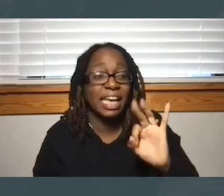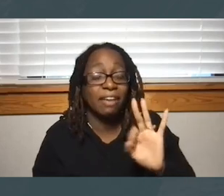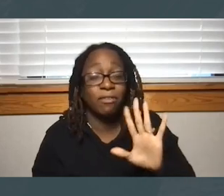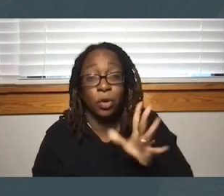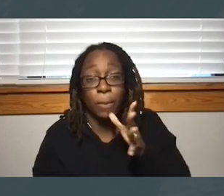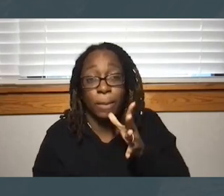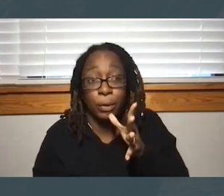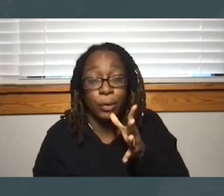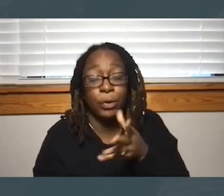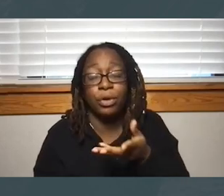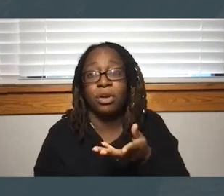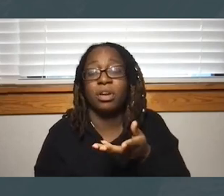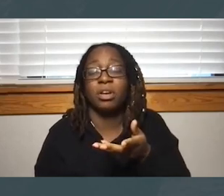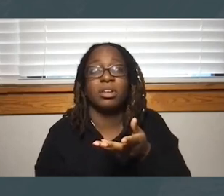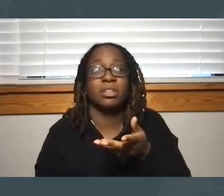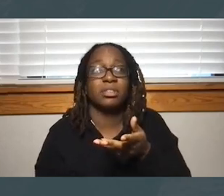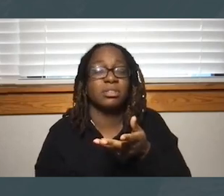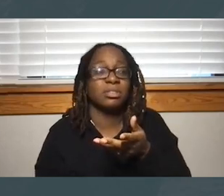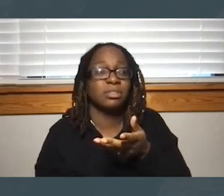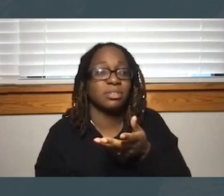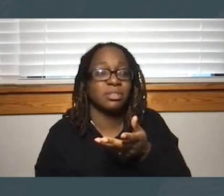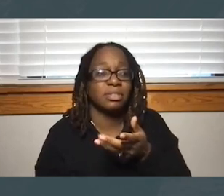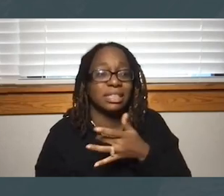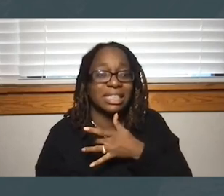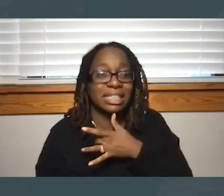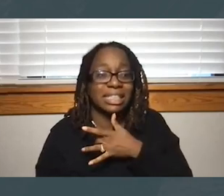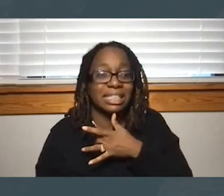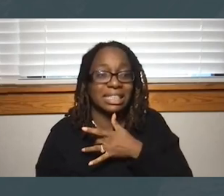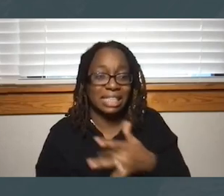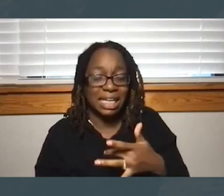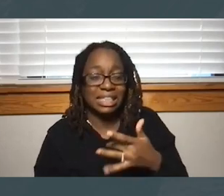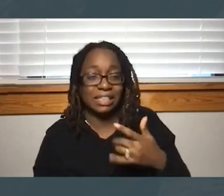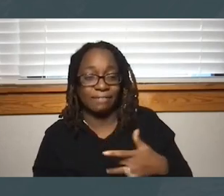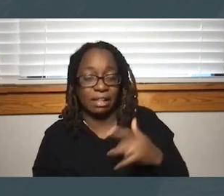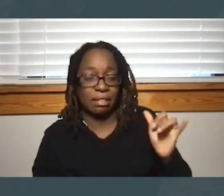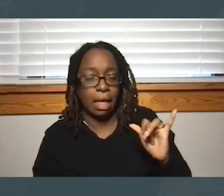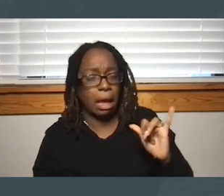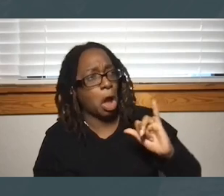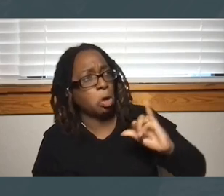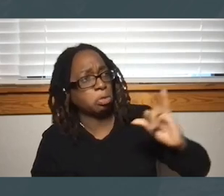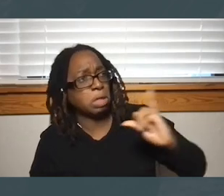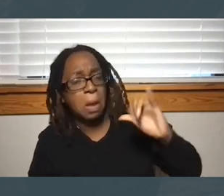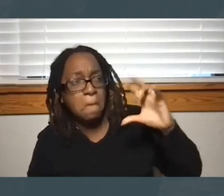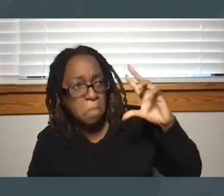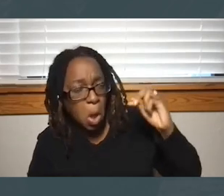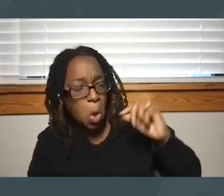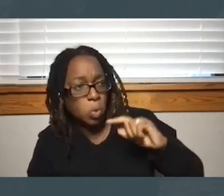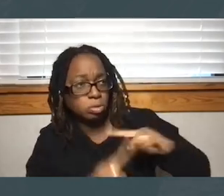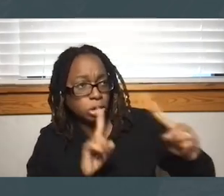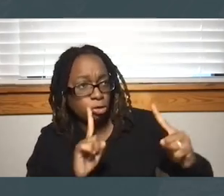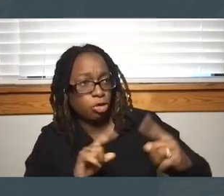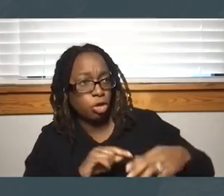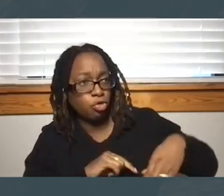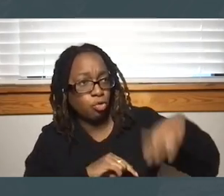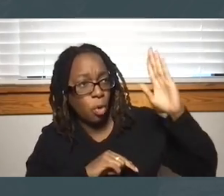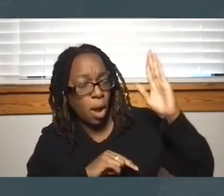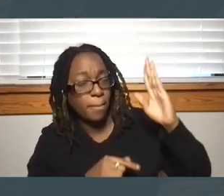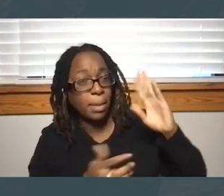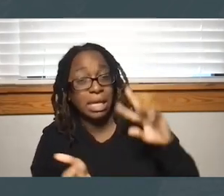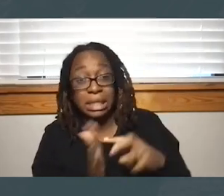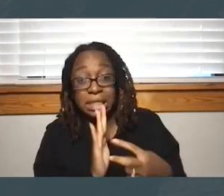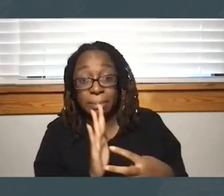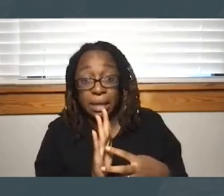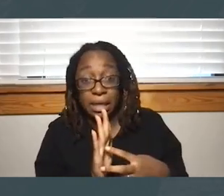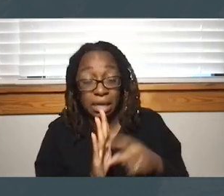child, you are of another, nationality? Are you still the child of your